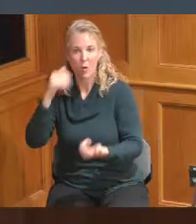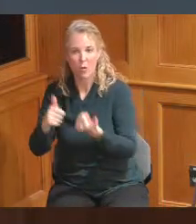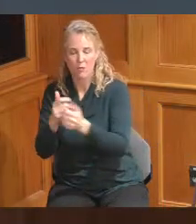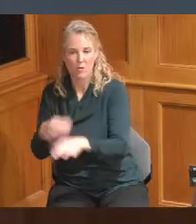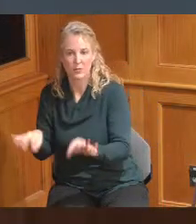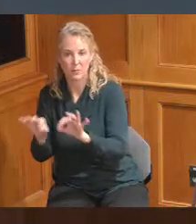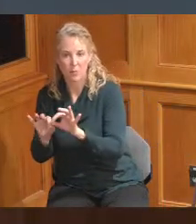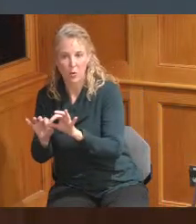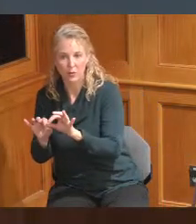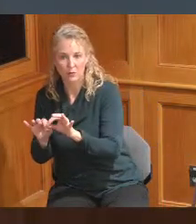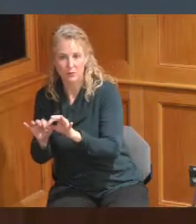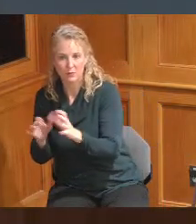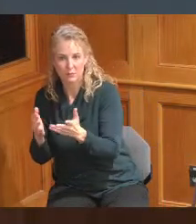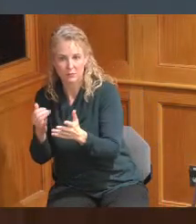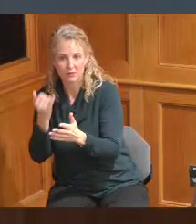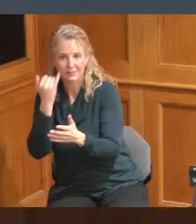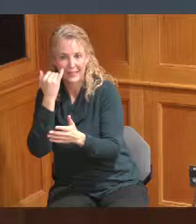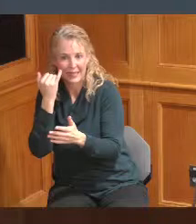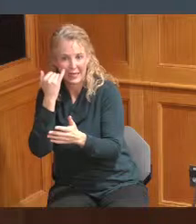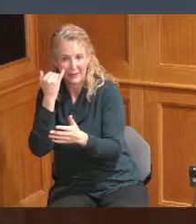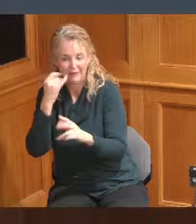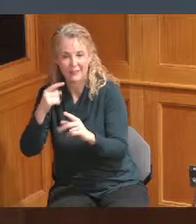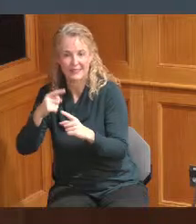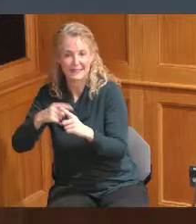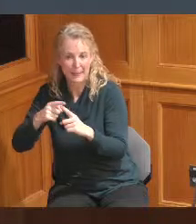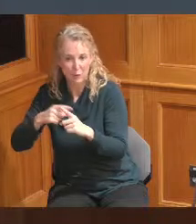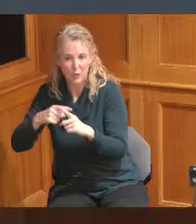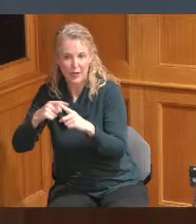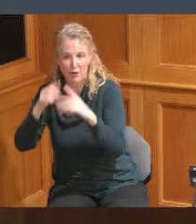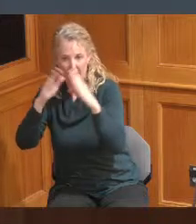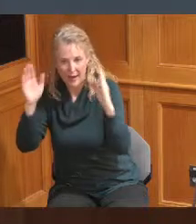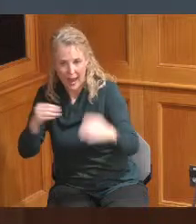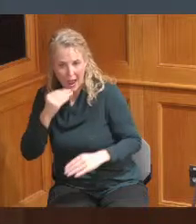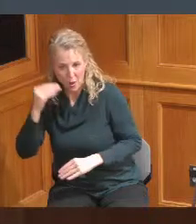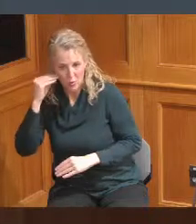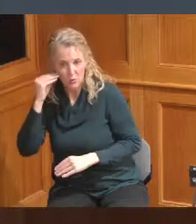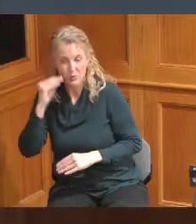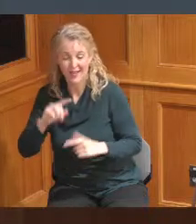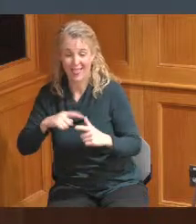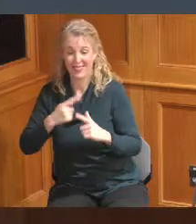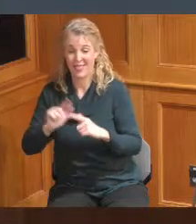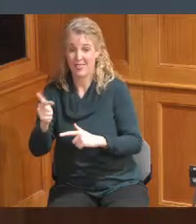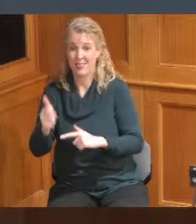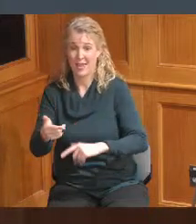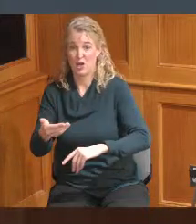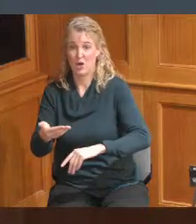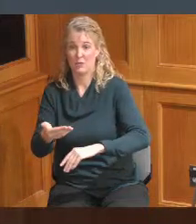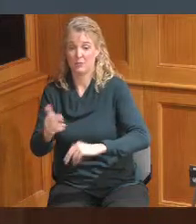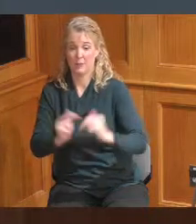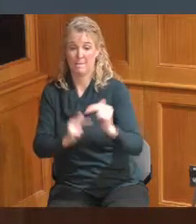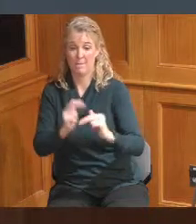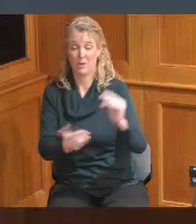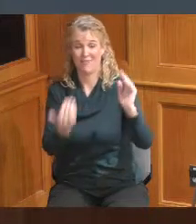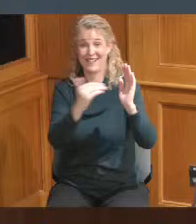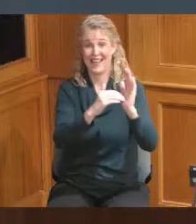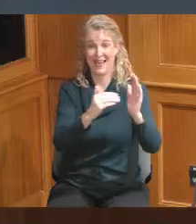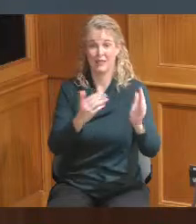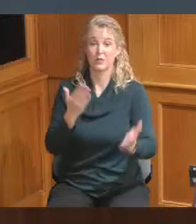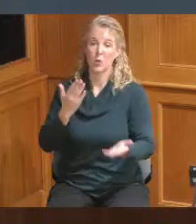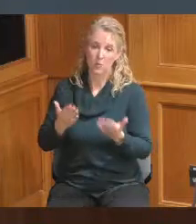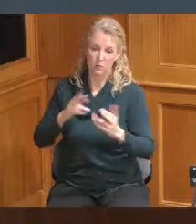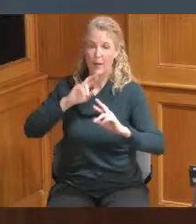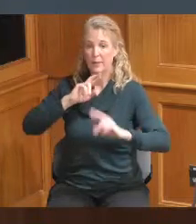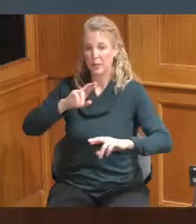have, especially in the realm of temporary housing and things like that, and then reconstruction. So obviously, I'll probably get a